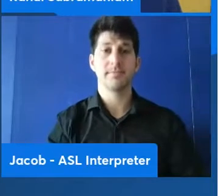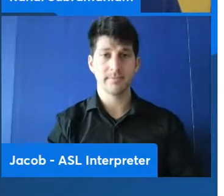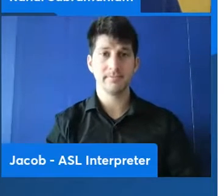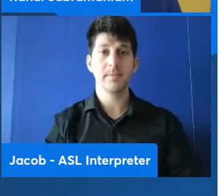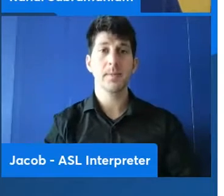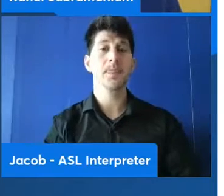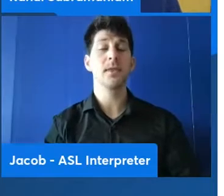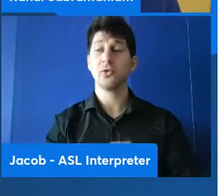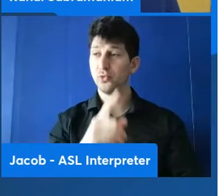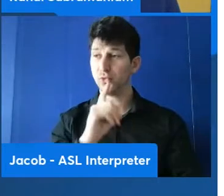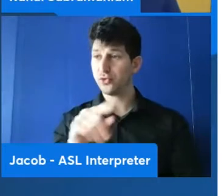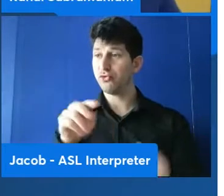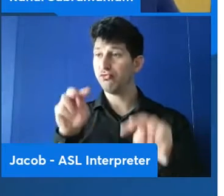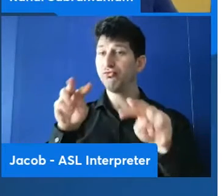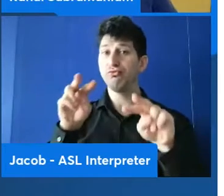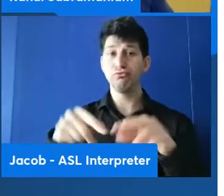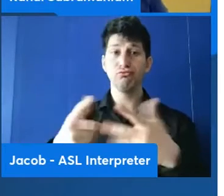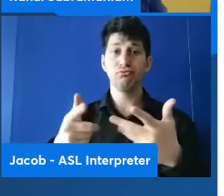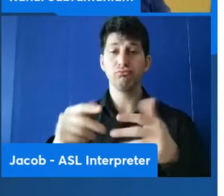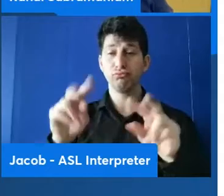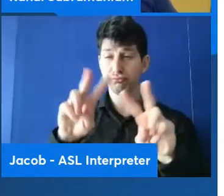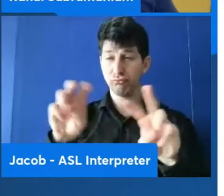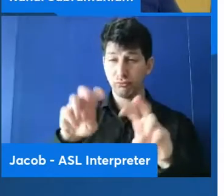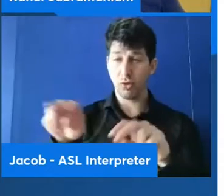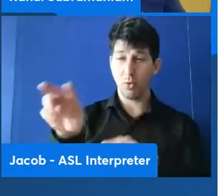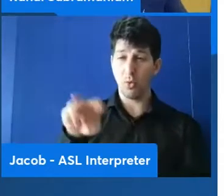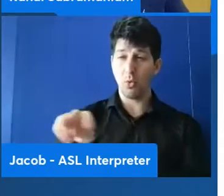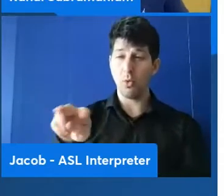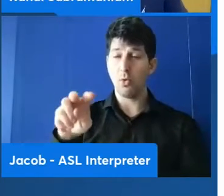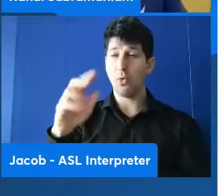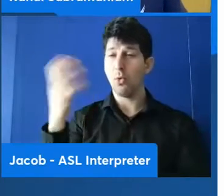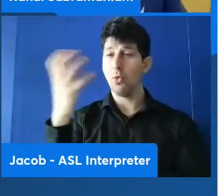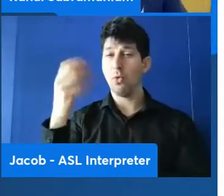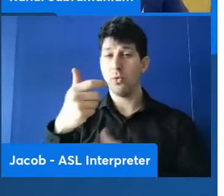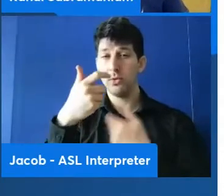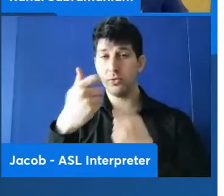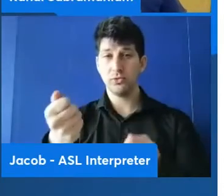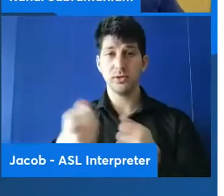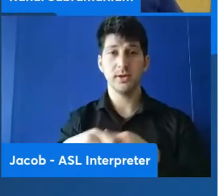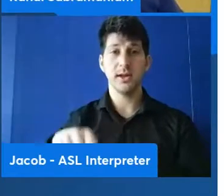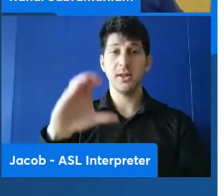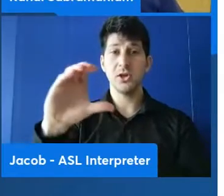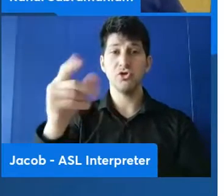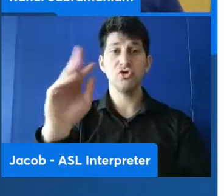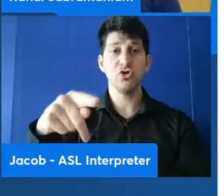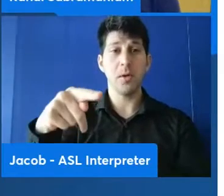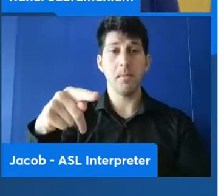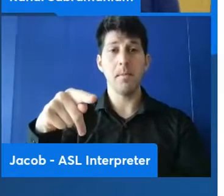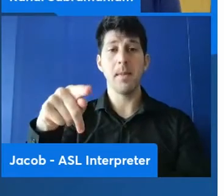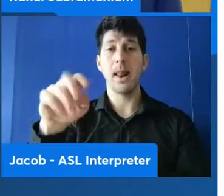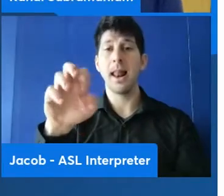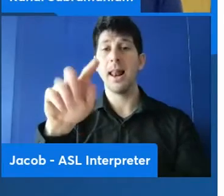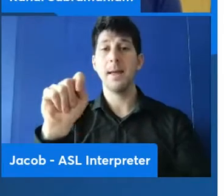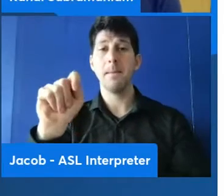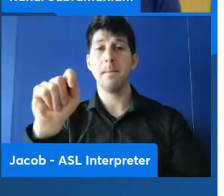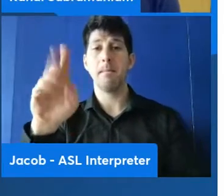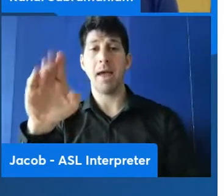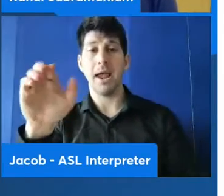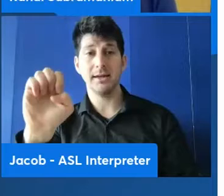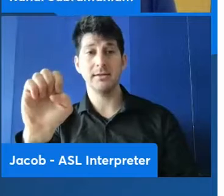It's a fascinating thing just to look at. So we can see this chiplet-based design. So rather